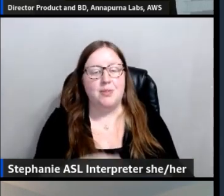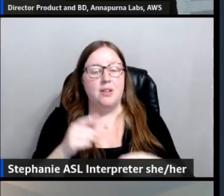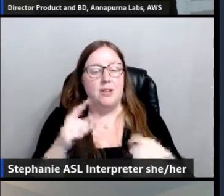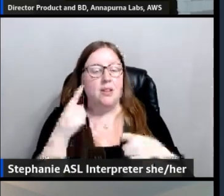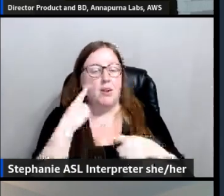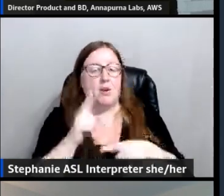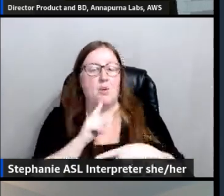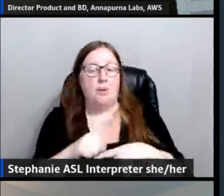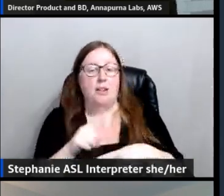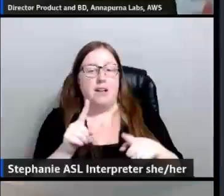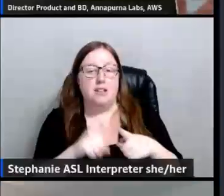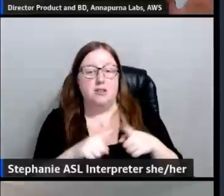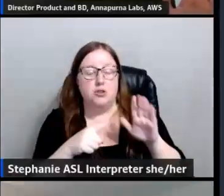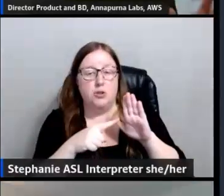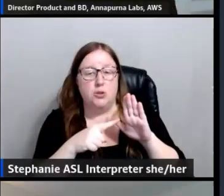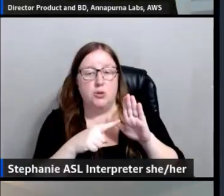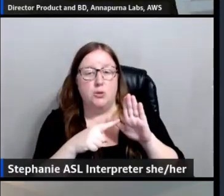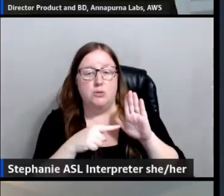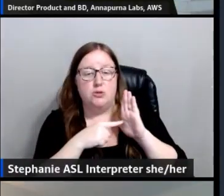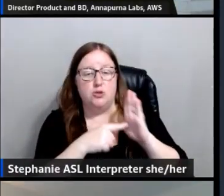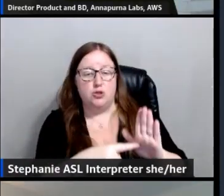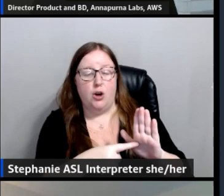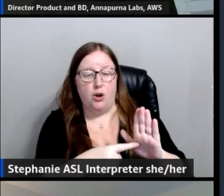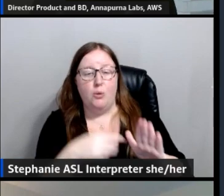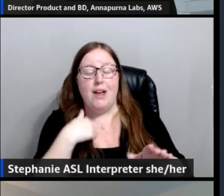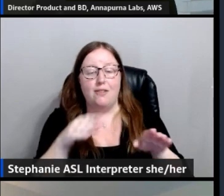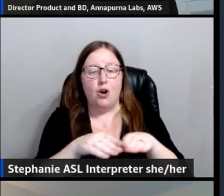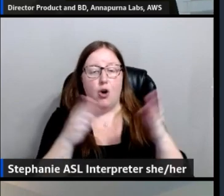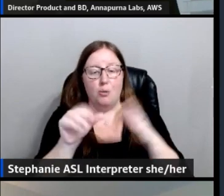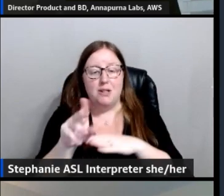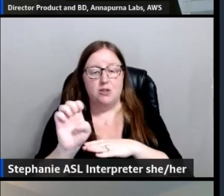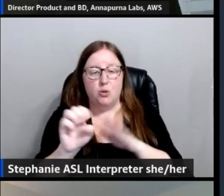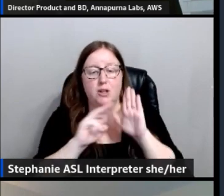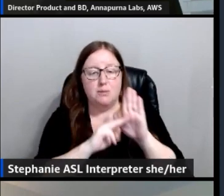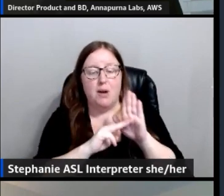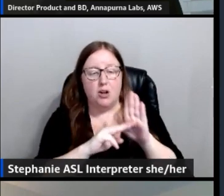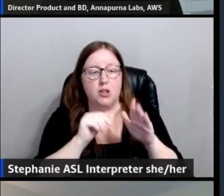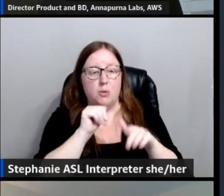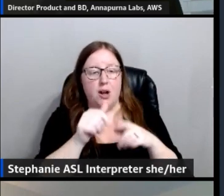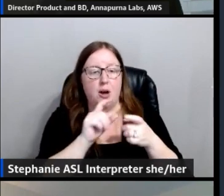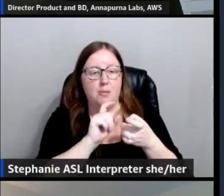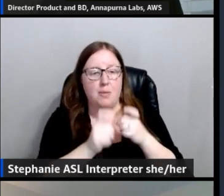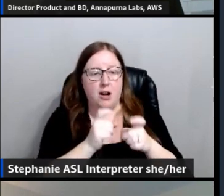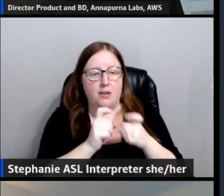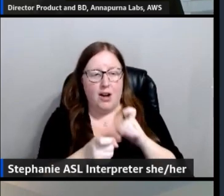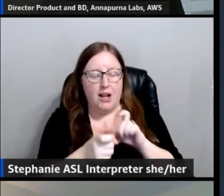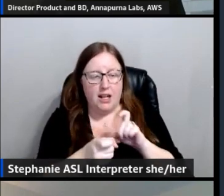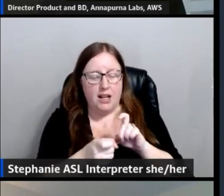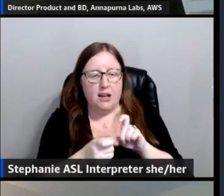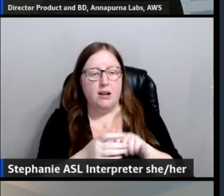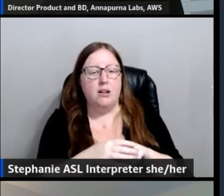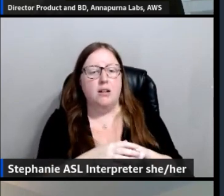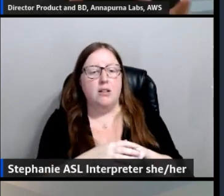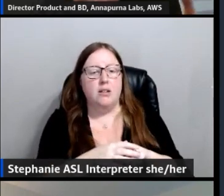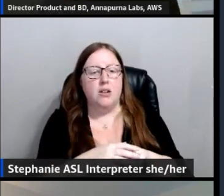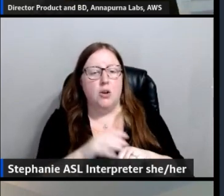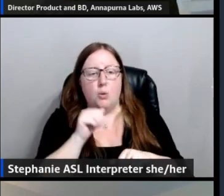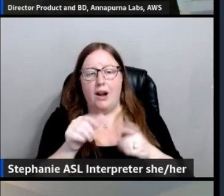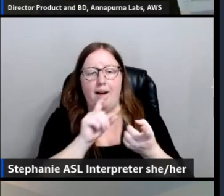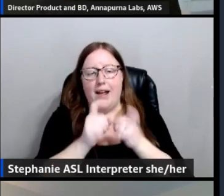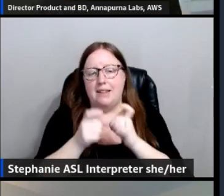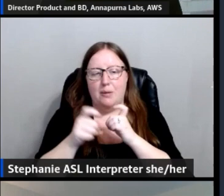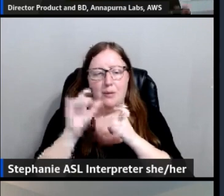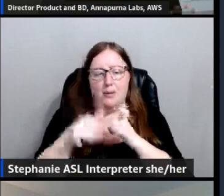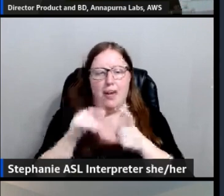from a developer and ease of use, we are taking open source models. We are not modifying them to squeeze performance. We are not adapting them to